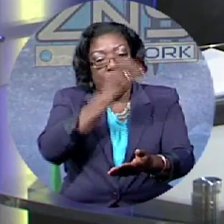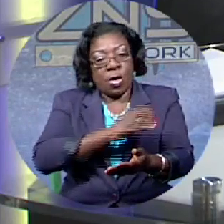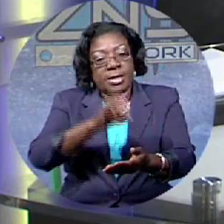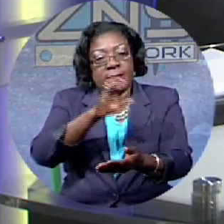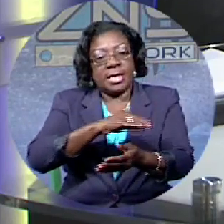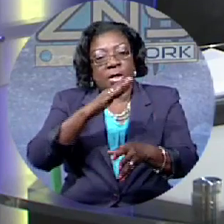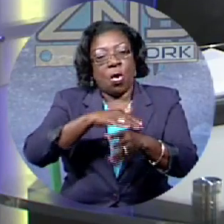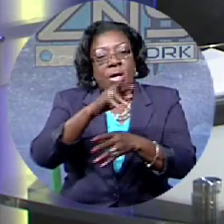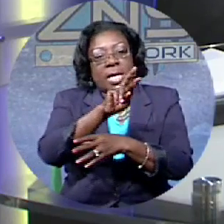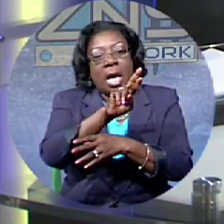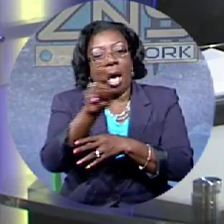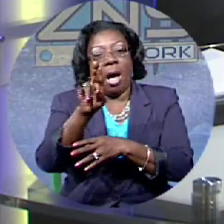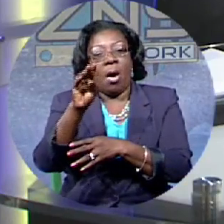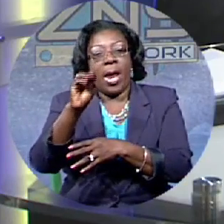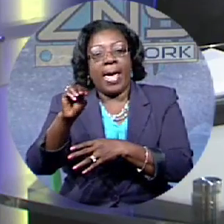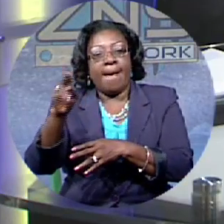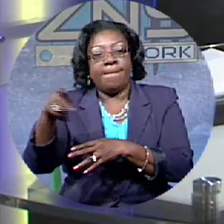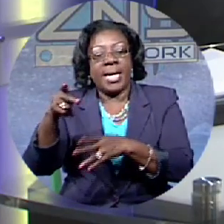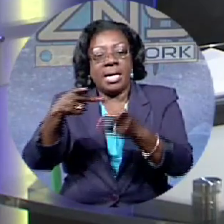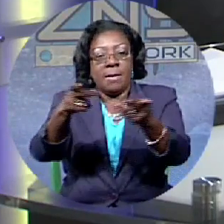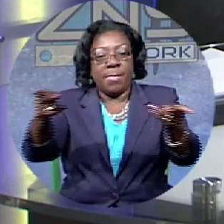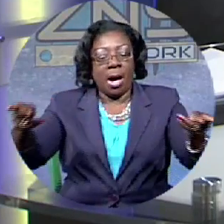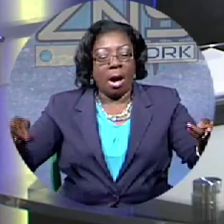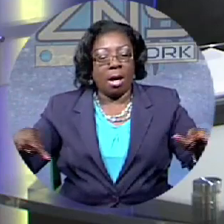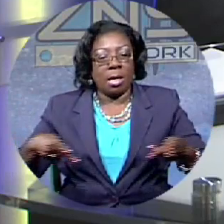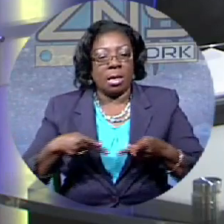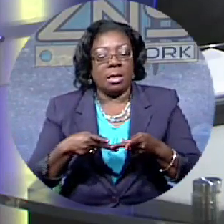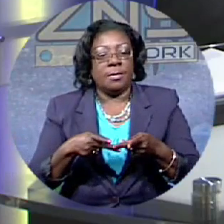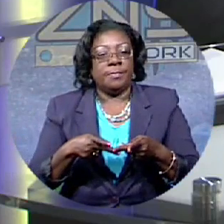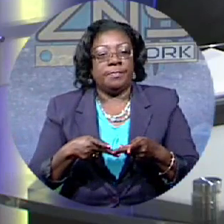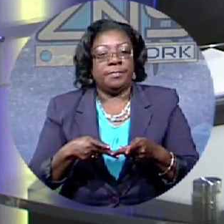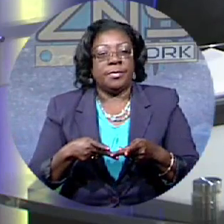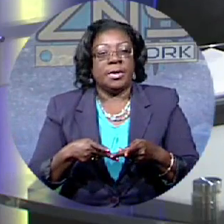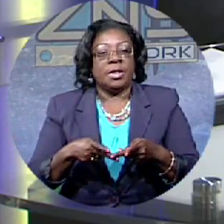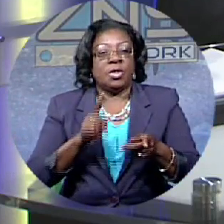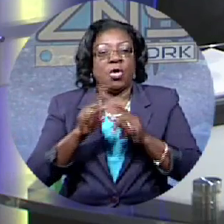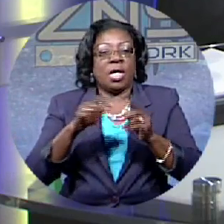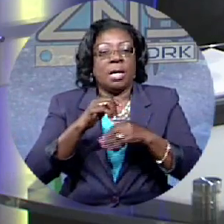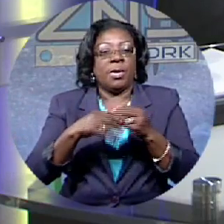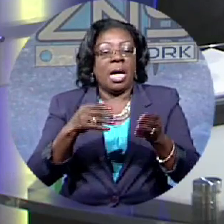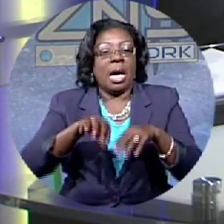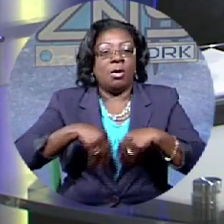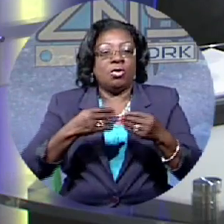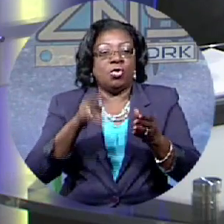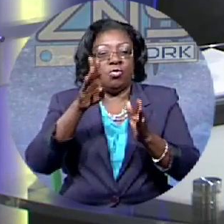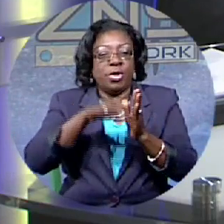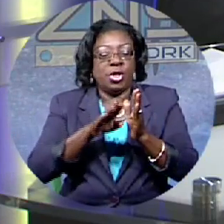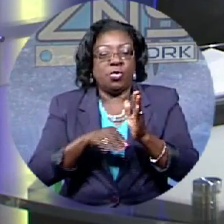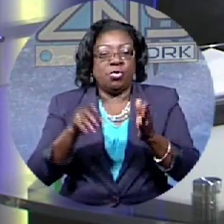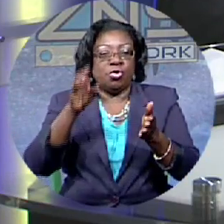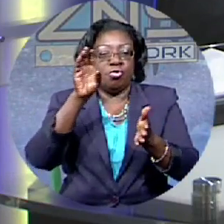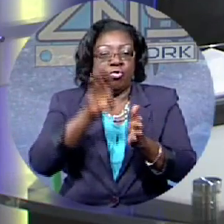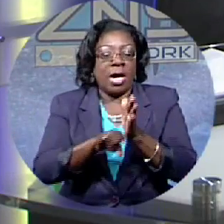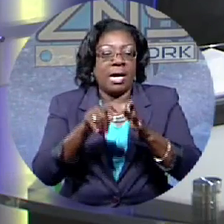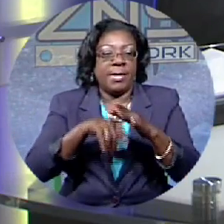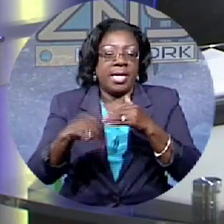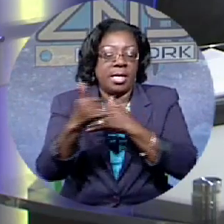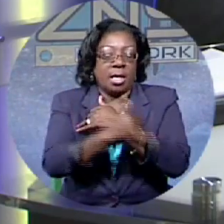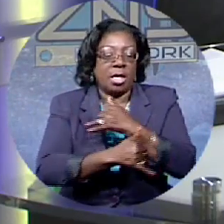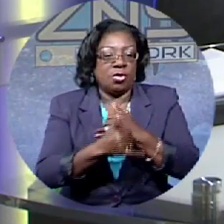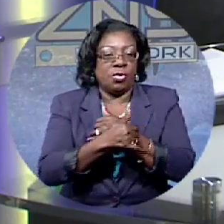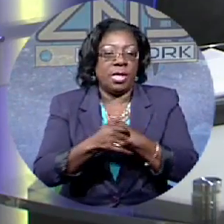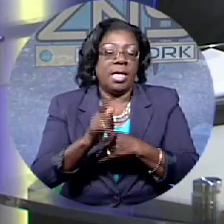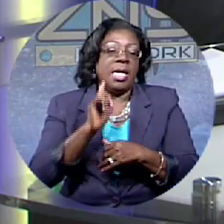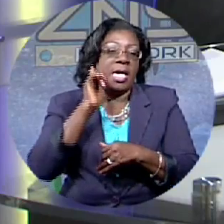p.m. The event is aimed at creating a sense of community and reducing crime in the country. The concert will be aired live on radio and